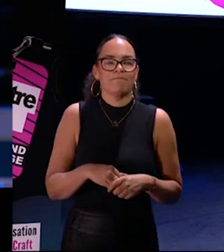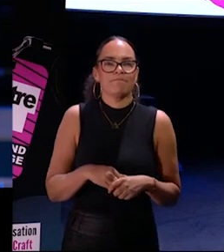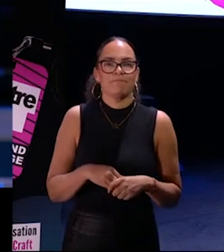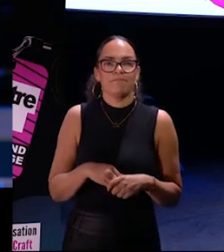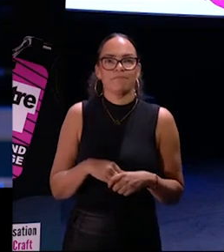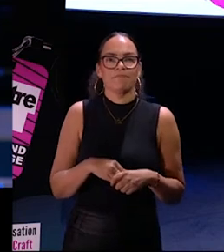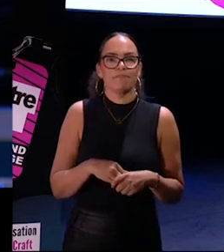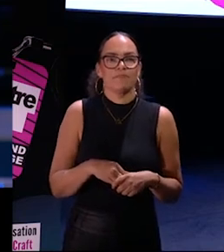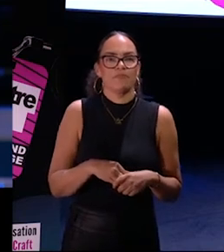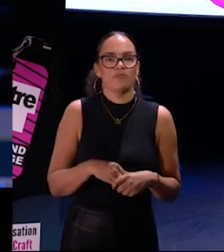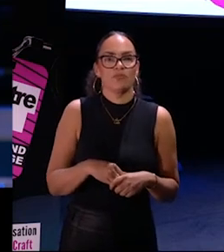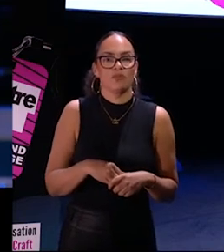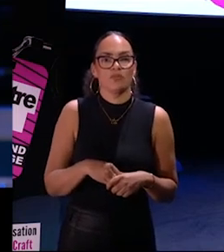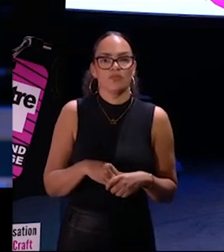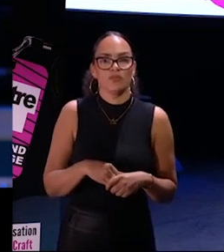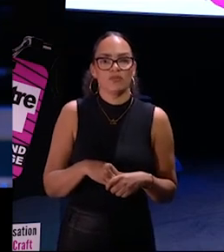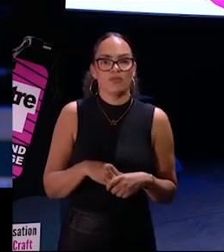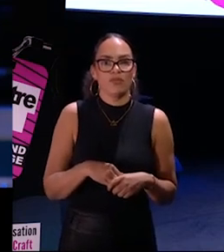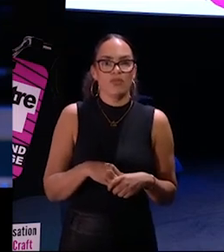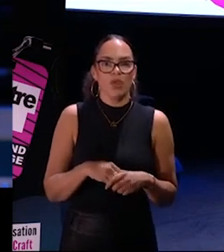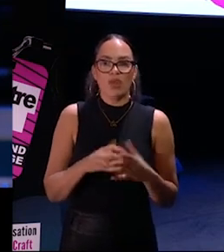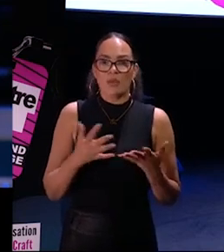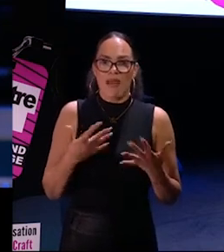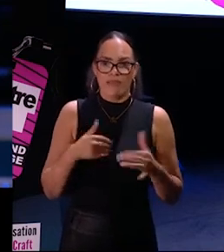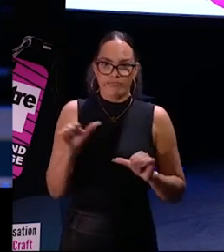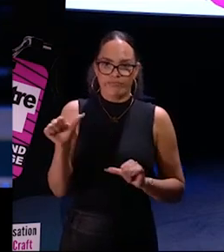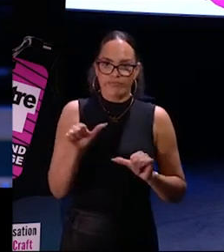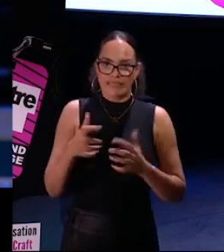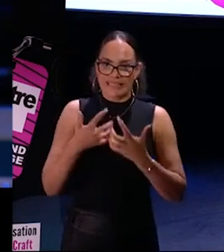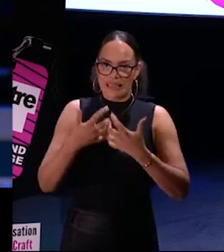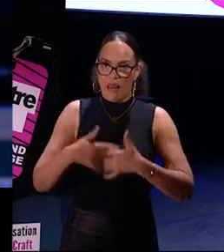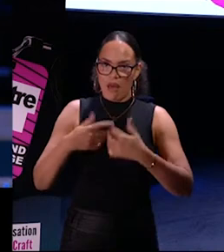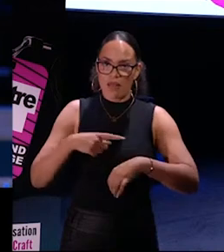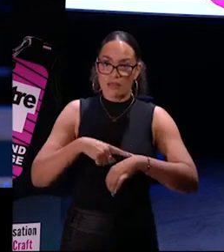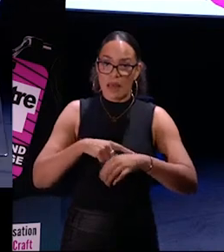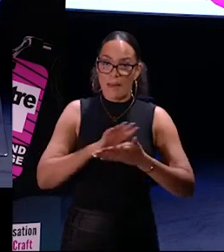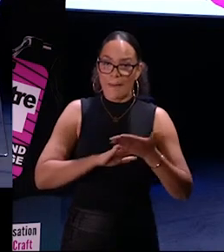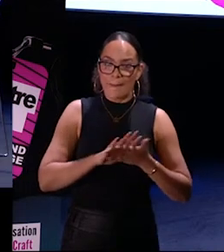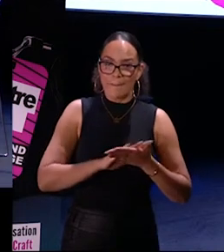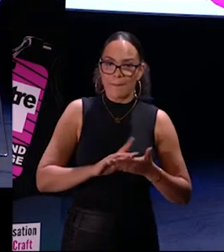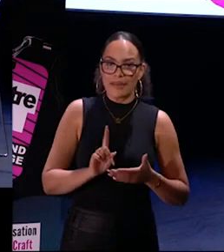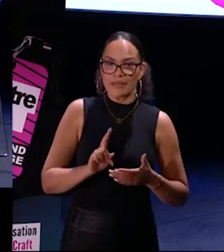that steady turnover, we have quite limited technical time, which means our lighting